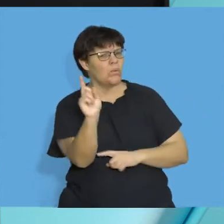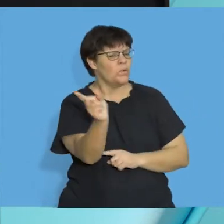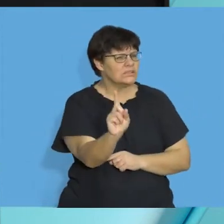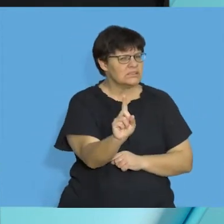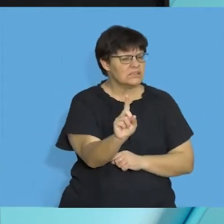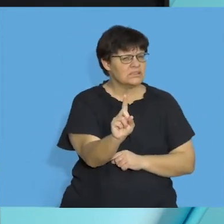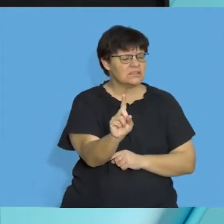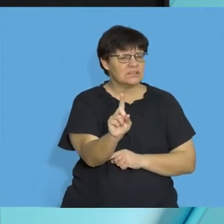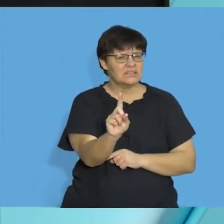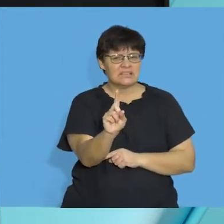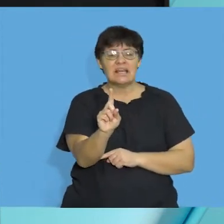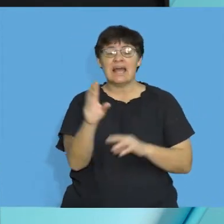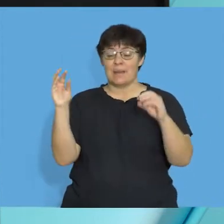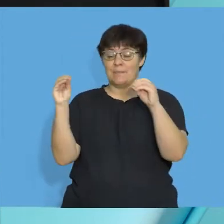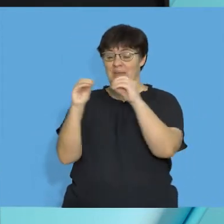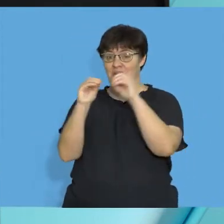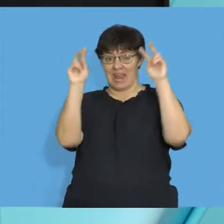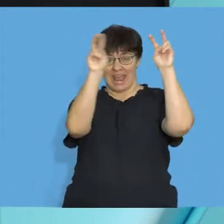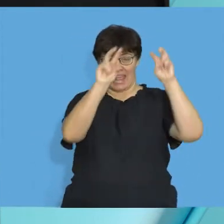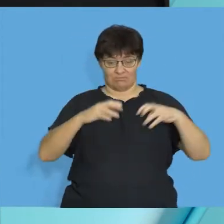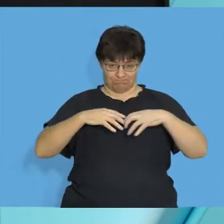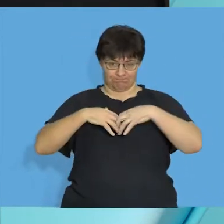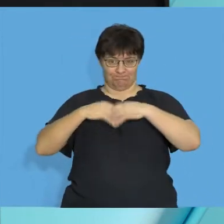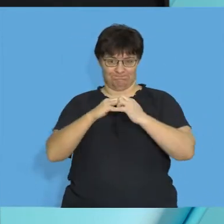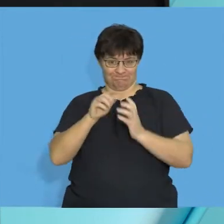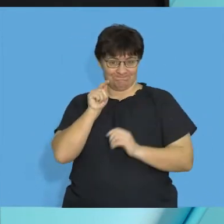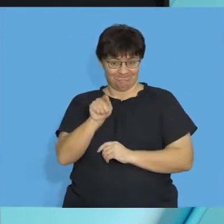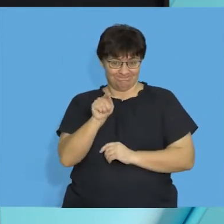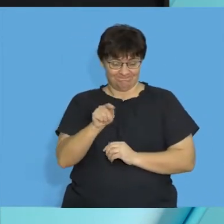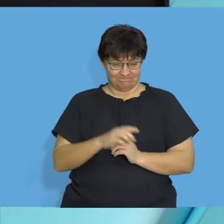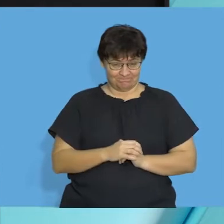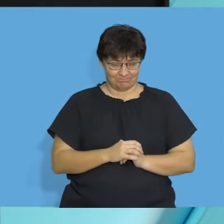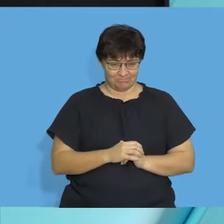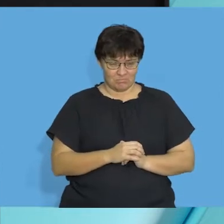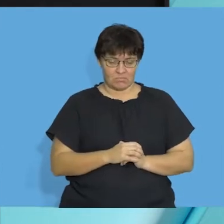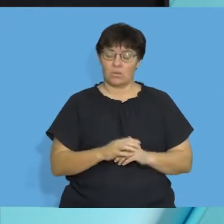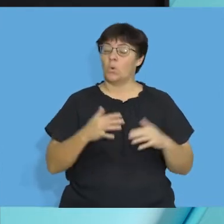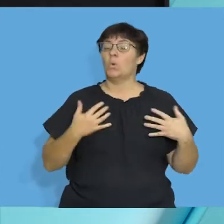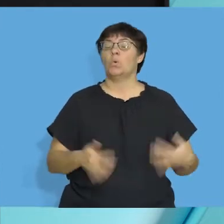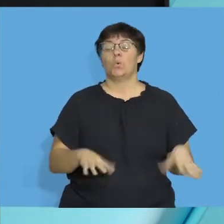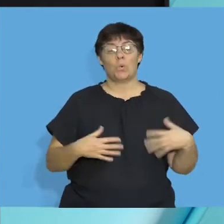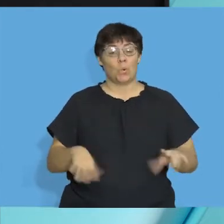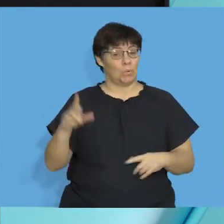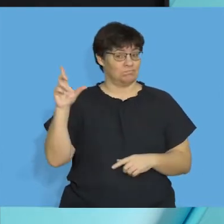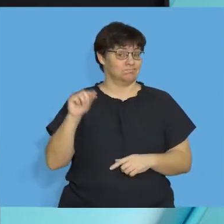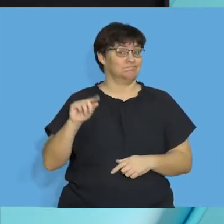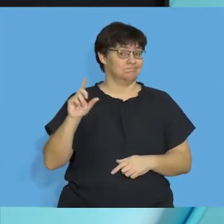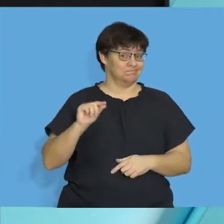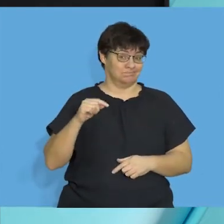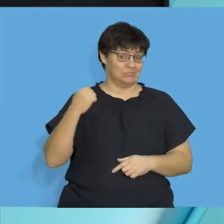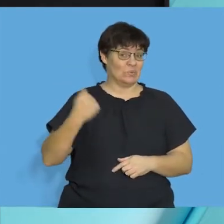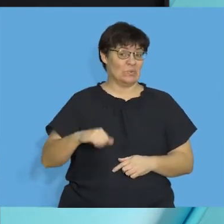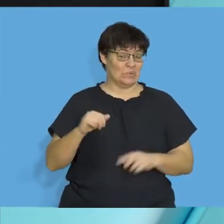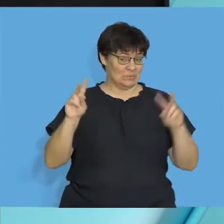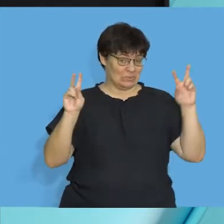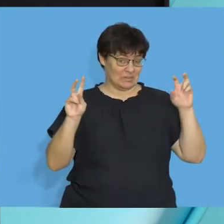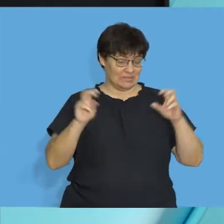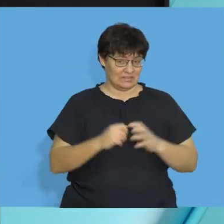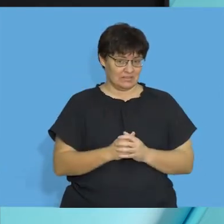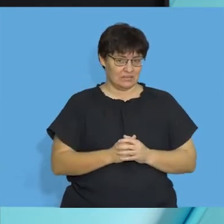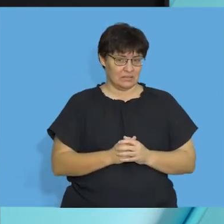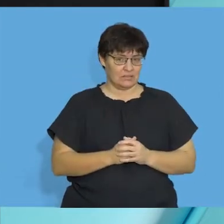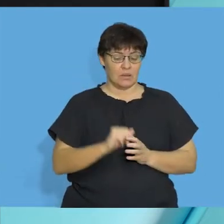about electromagnetic induction. Now, it's a fascinating topic, and we are really grateful to